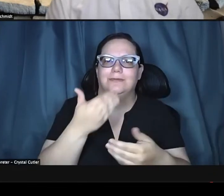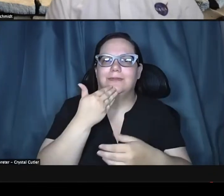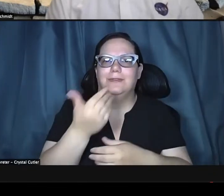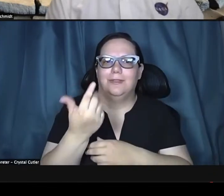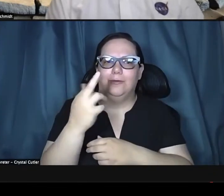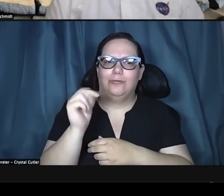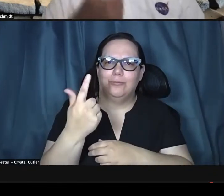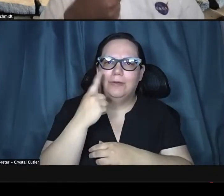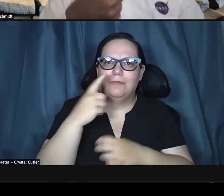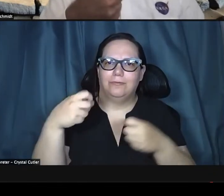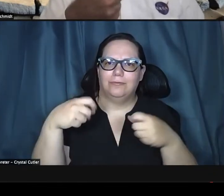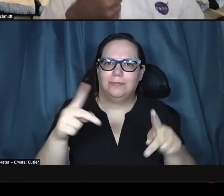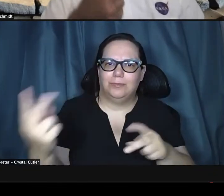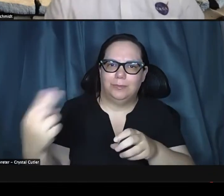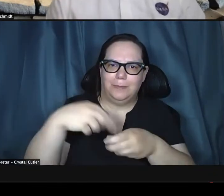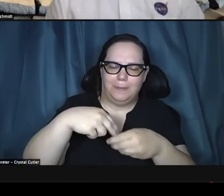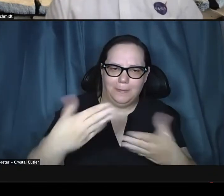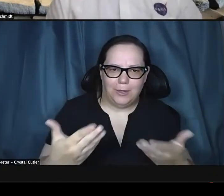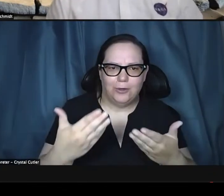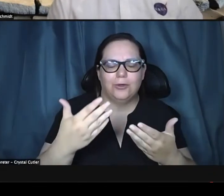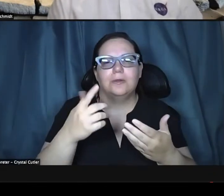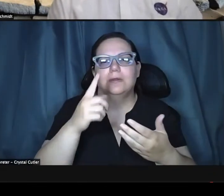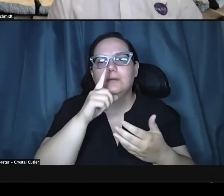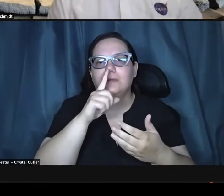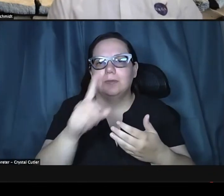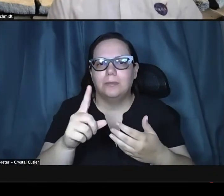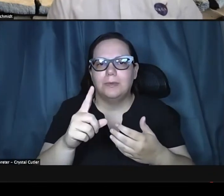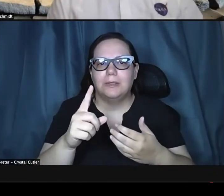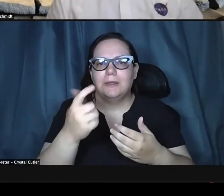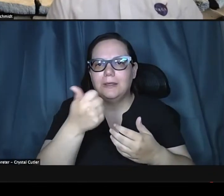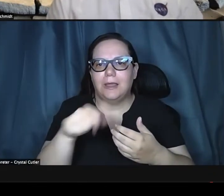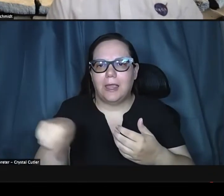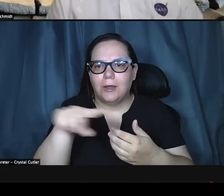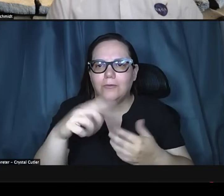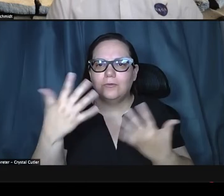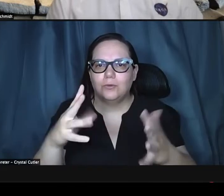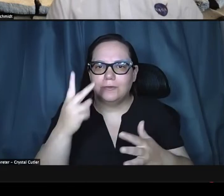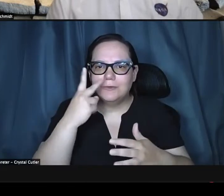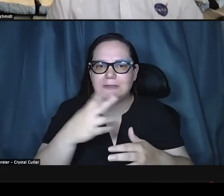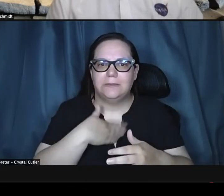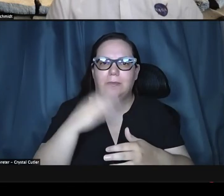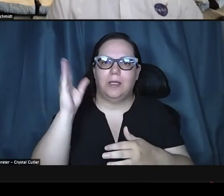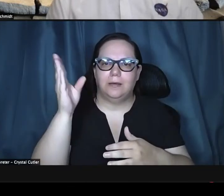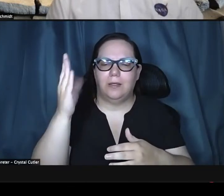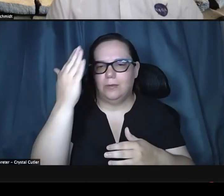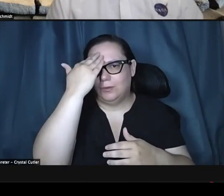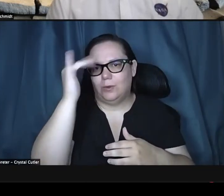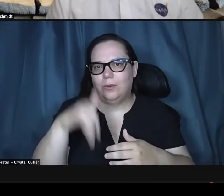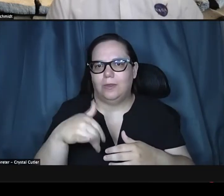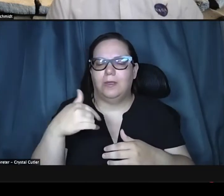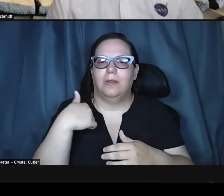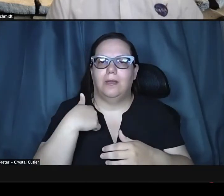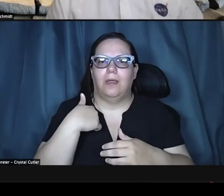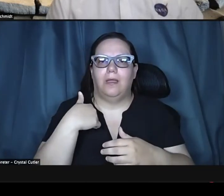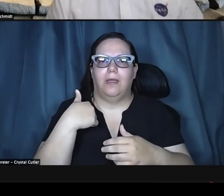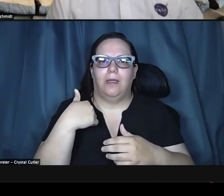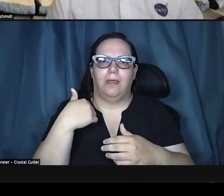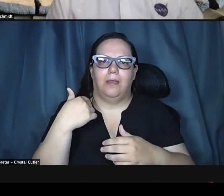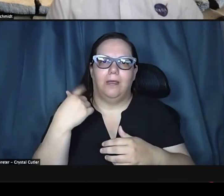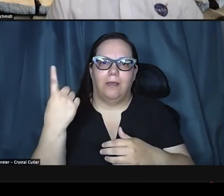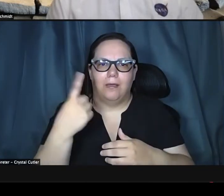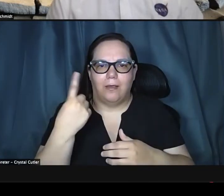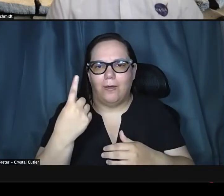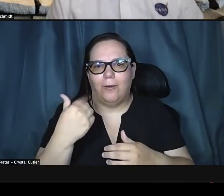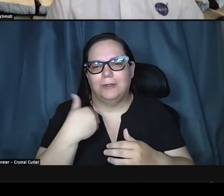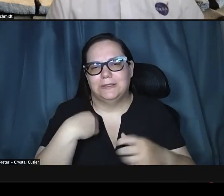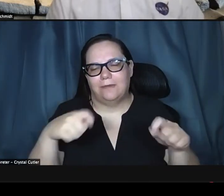well. Anyone that has seen my talks knows that I always have slides and probably too many, so I apologize in